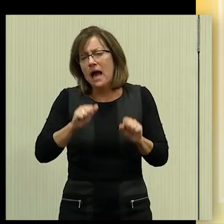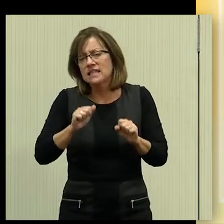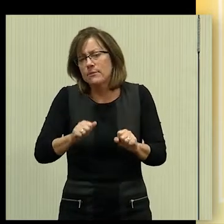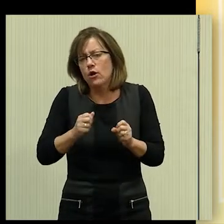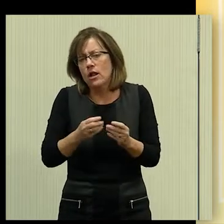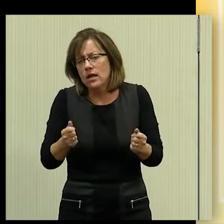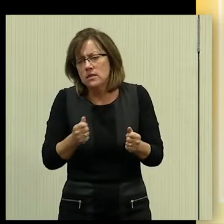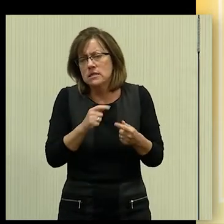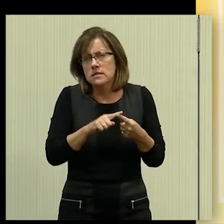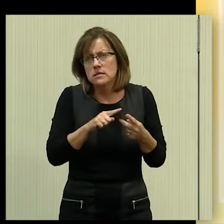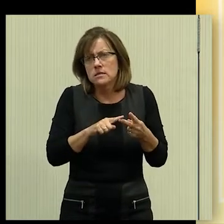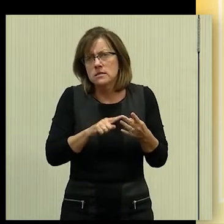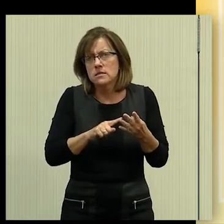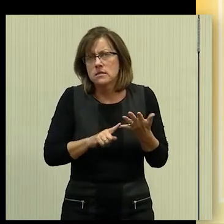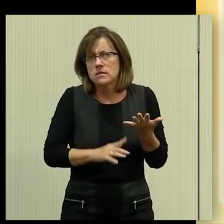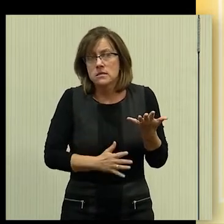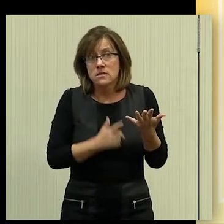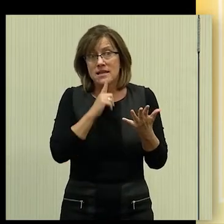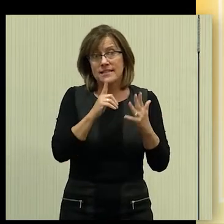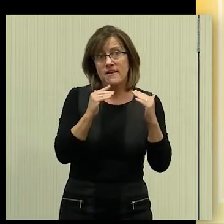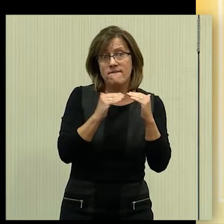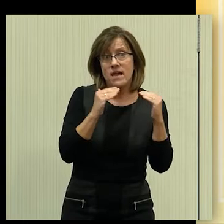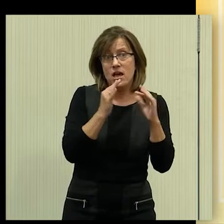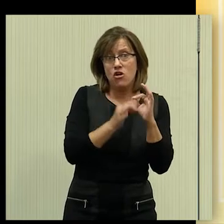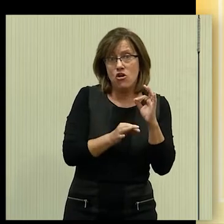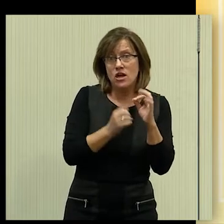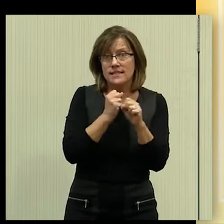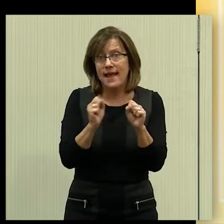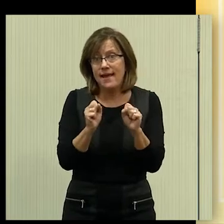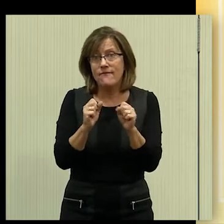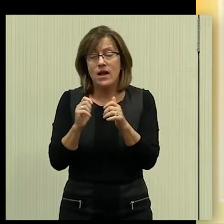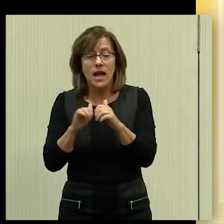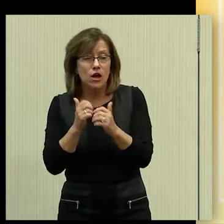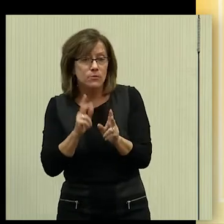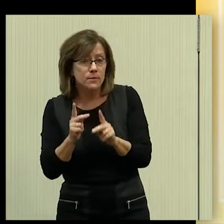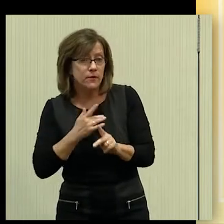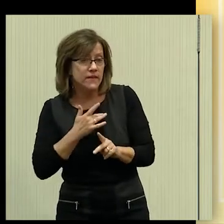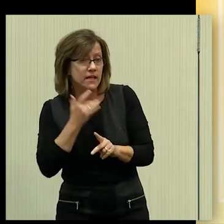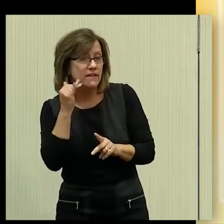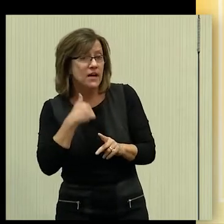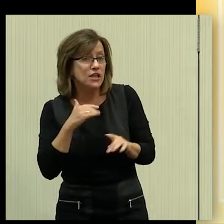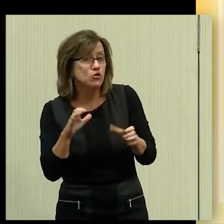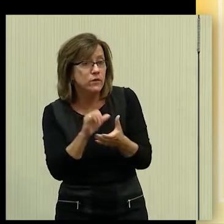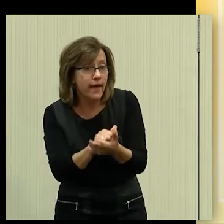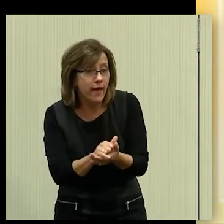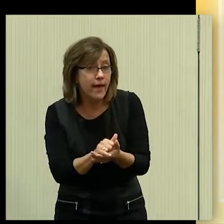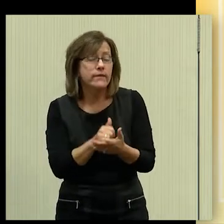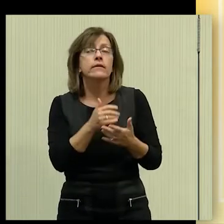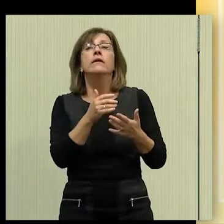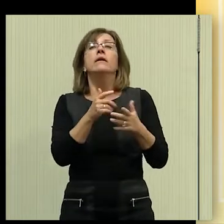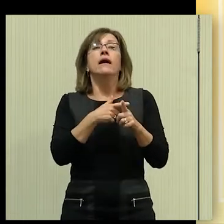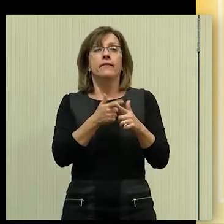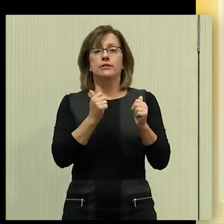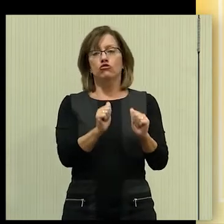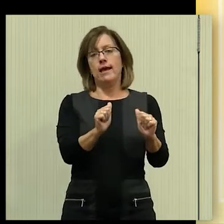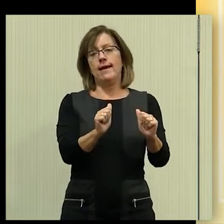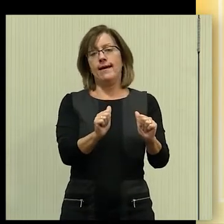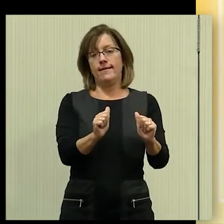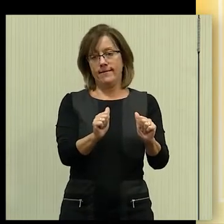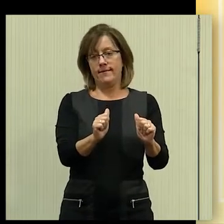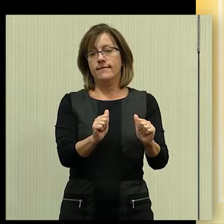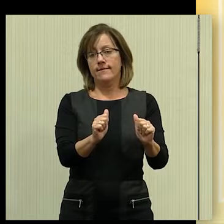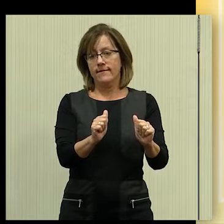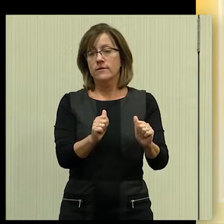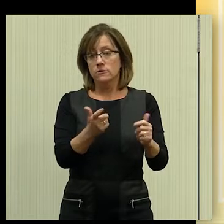about this one? What about this one? Is it fair? Is it safe? How would people feel if I use that solution? And then I'm going to try that